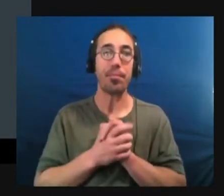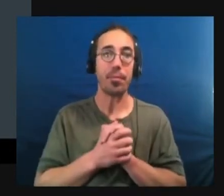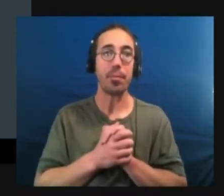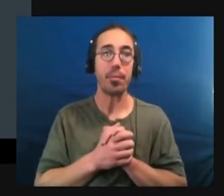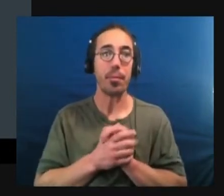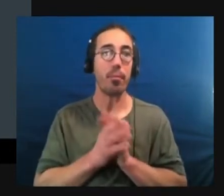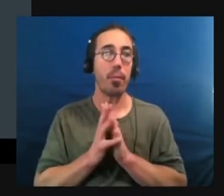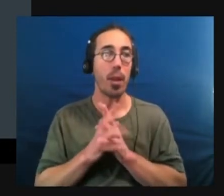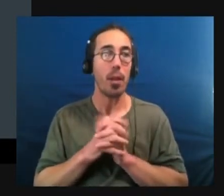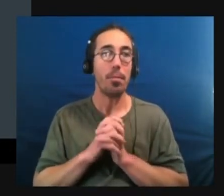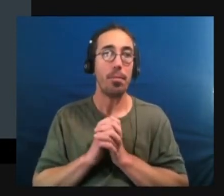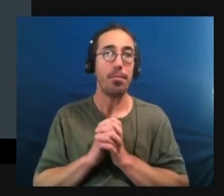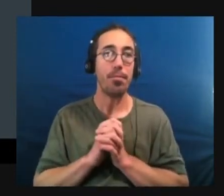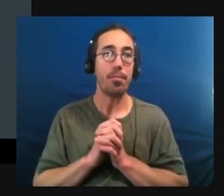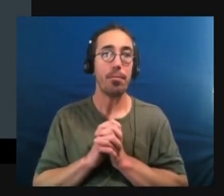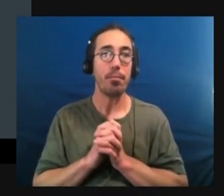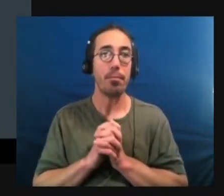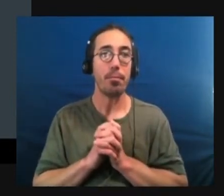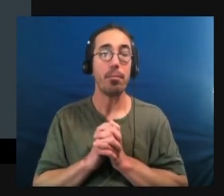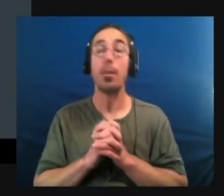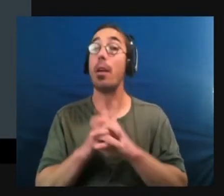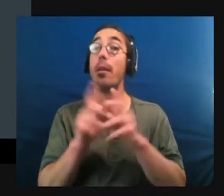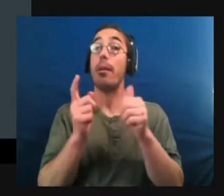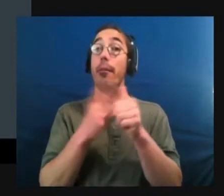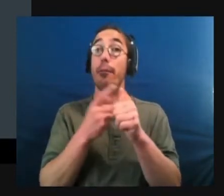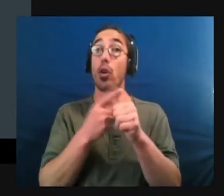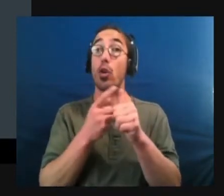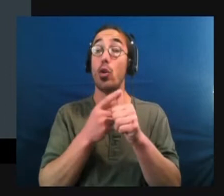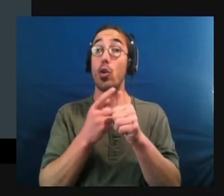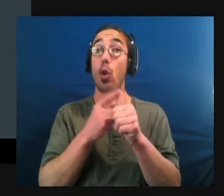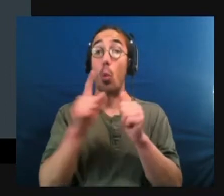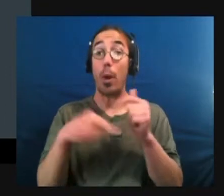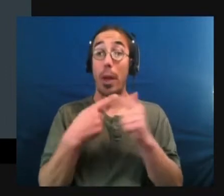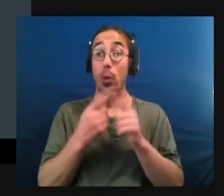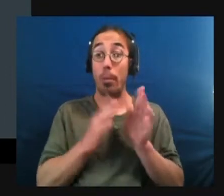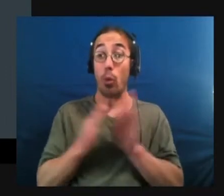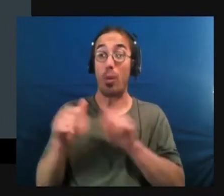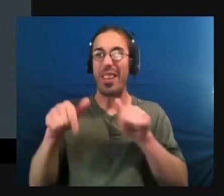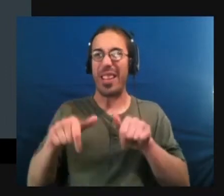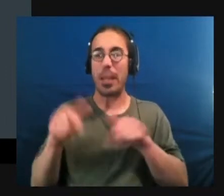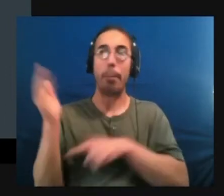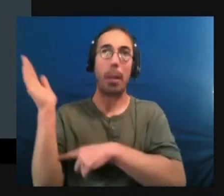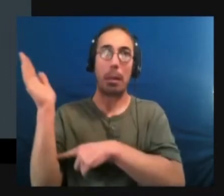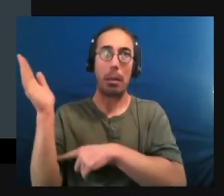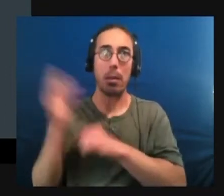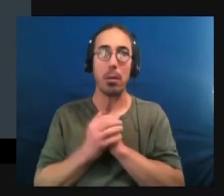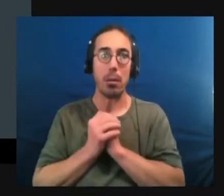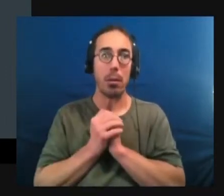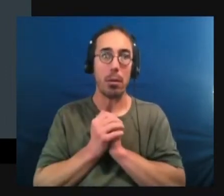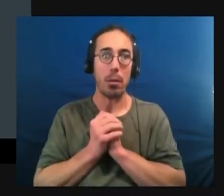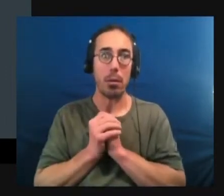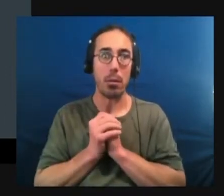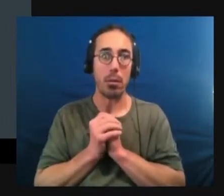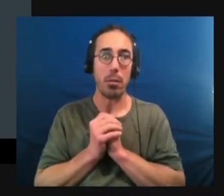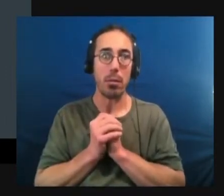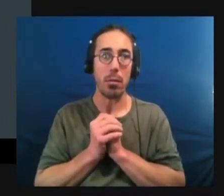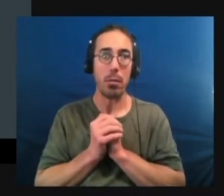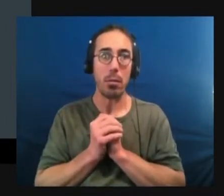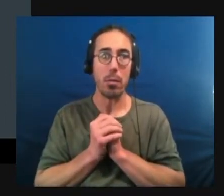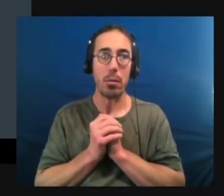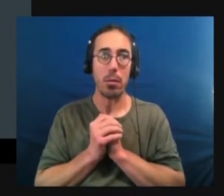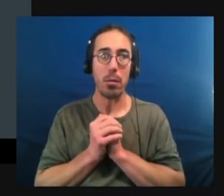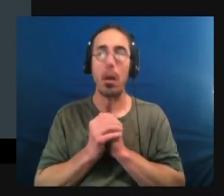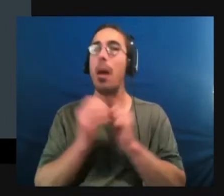The very first thing when I was presenting or preparing for this presentation, and the way that a lot of